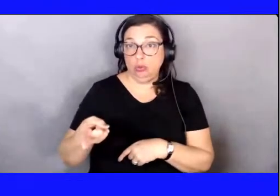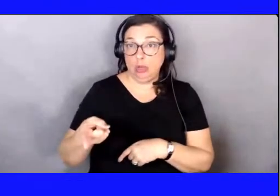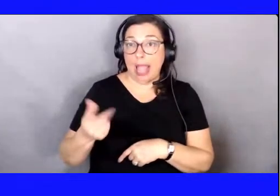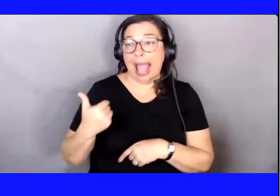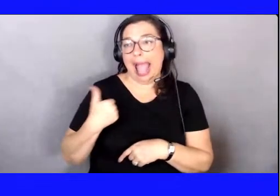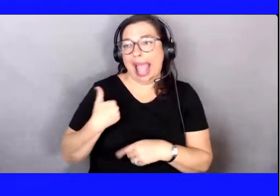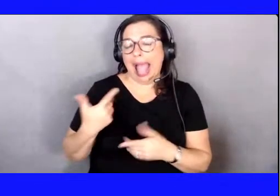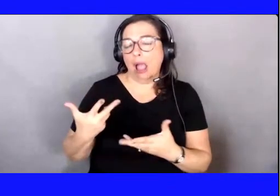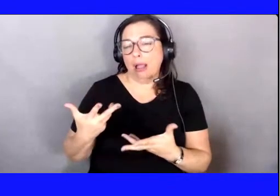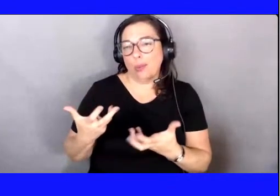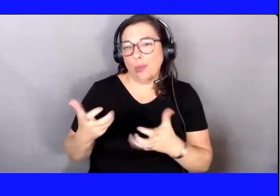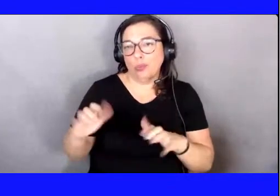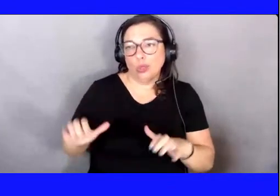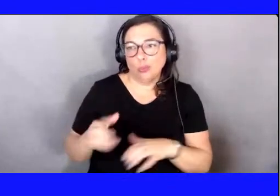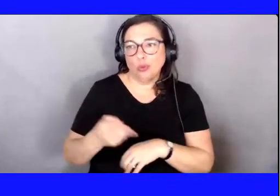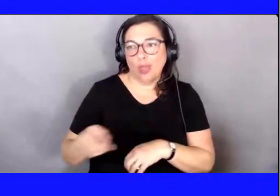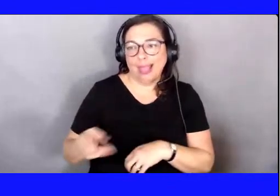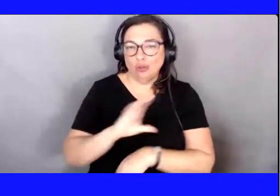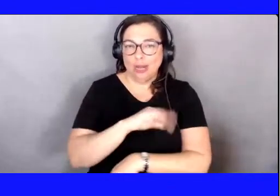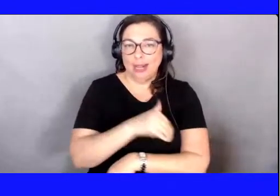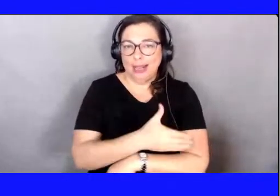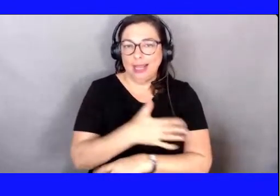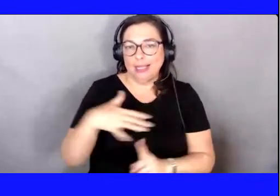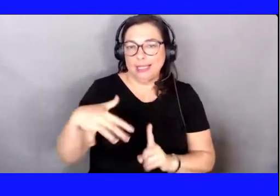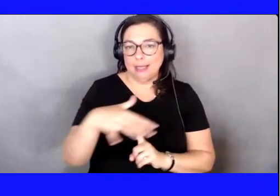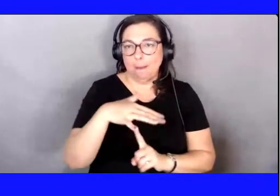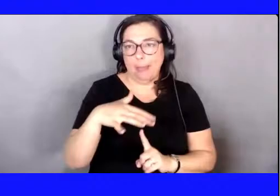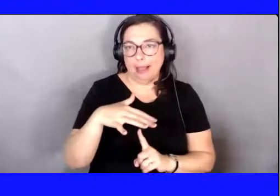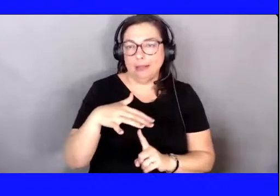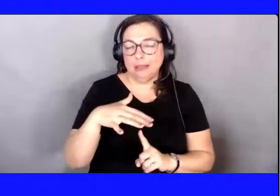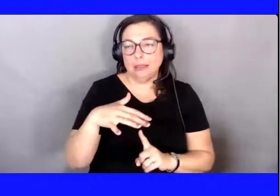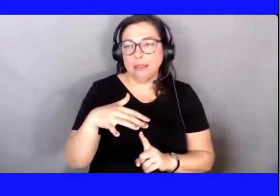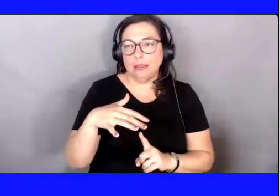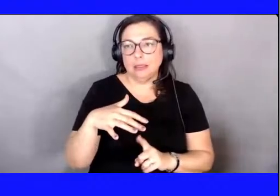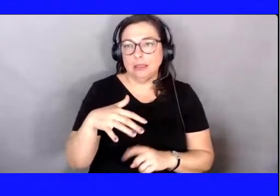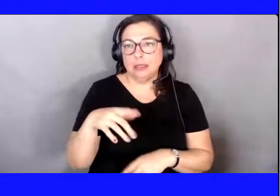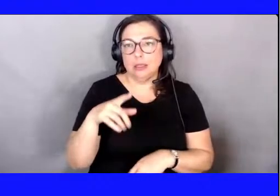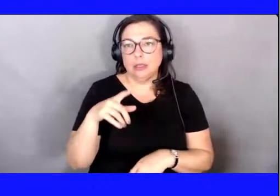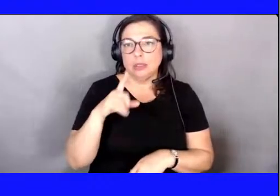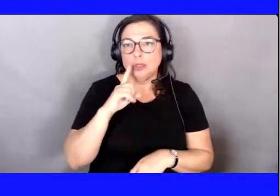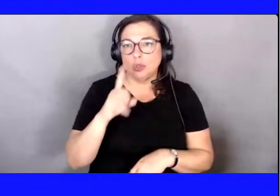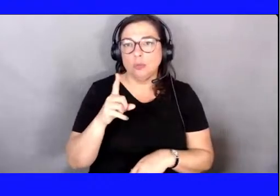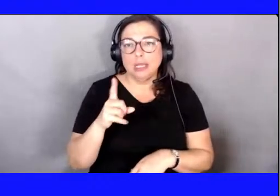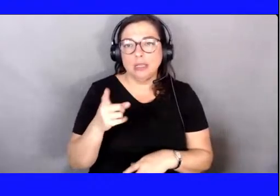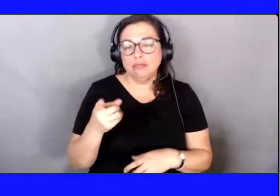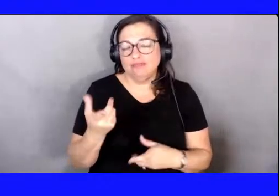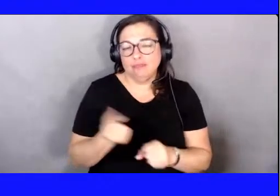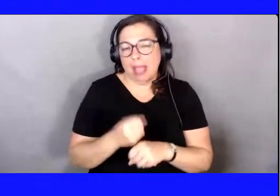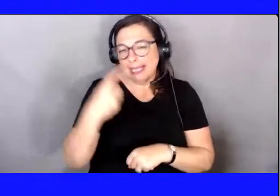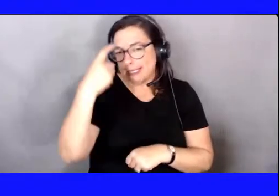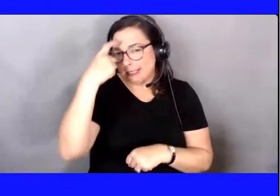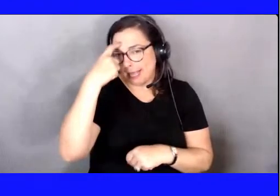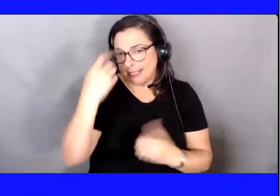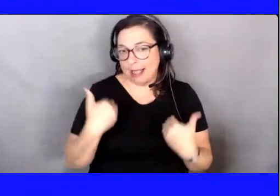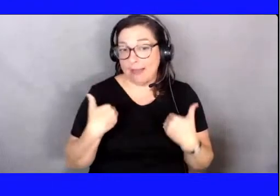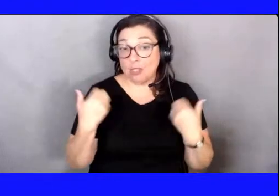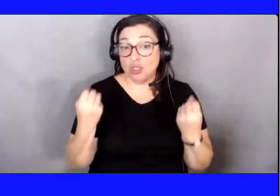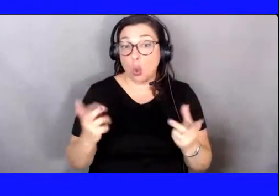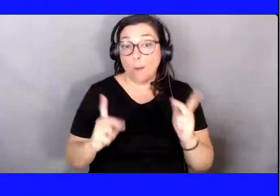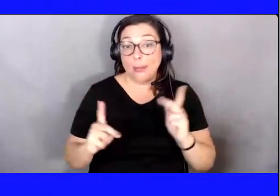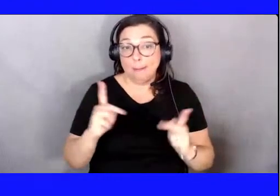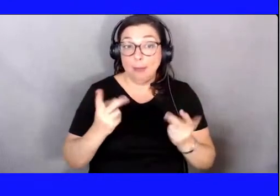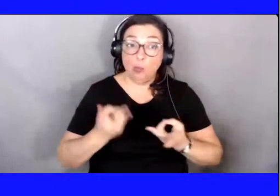the H&H clinic space to be as close to the train station as possible. Just made sense. You're going to have a tremendous number of folks visiting,